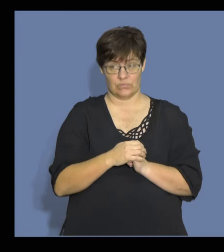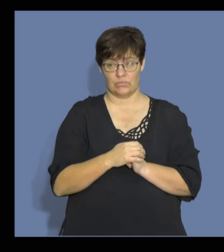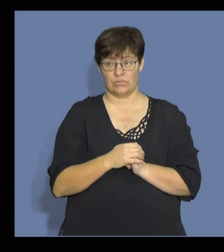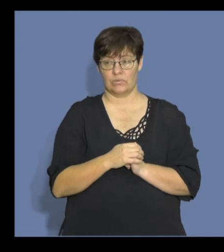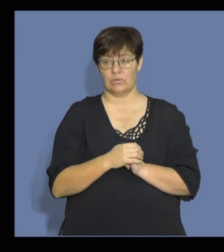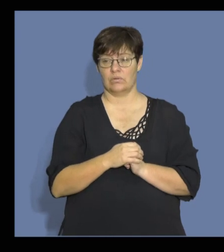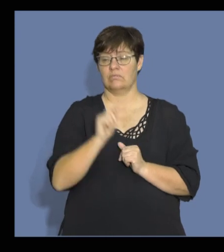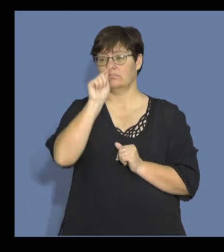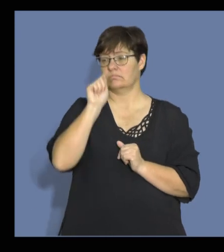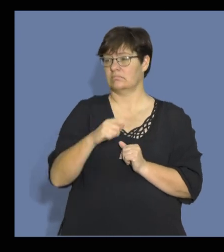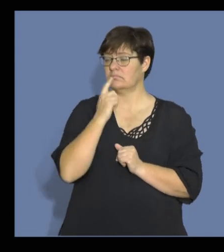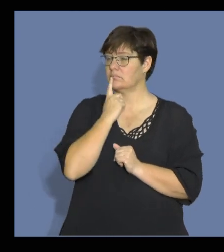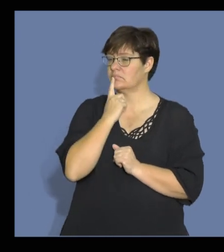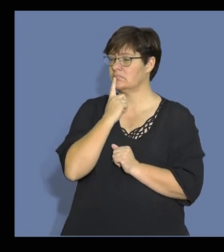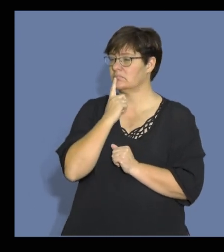2.